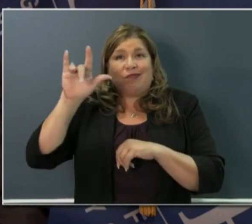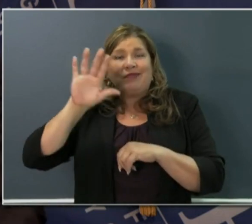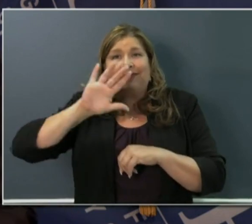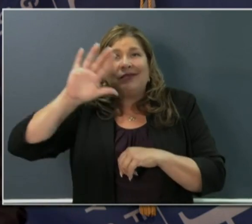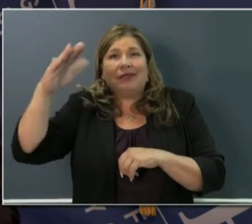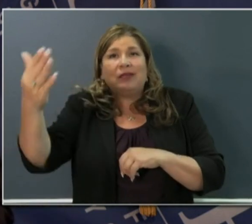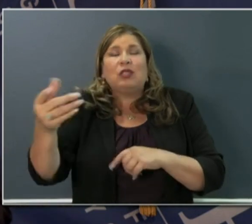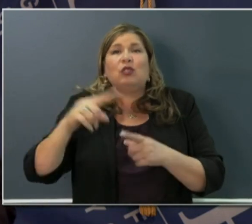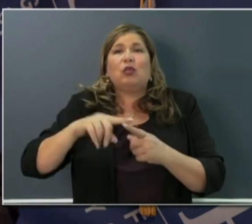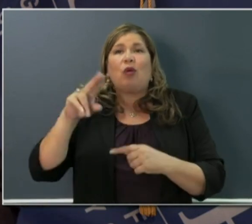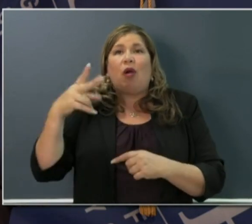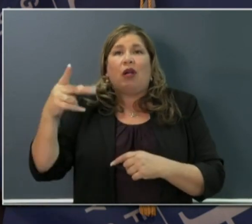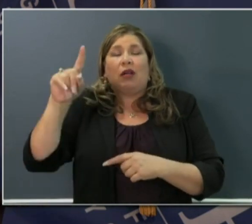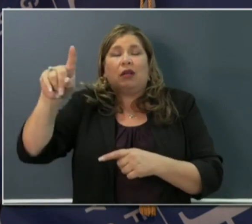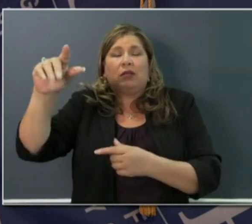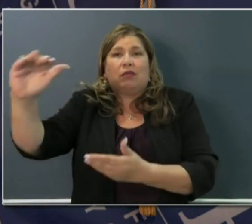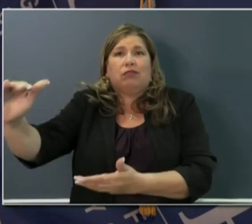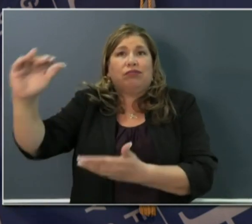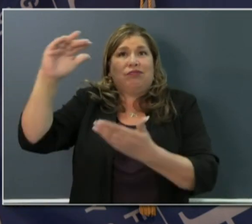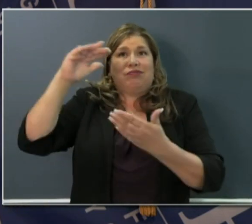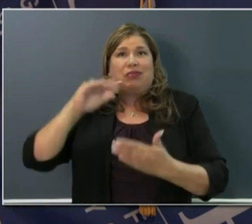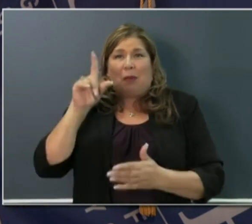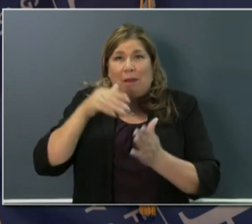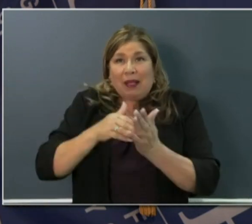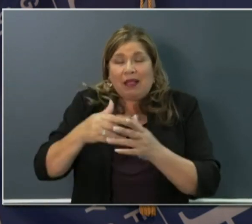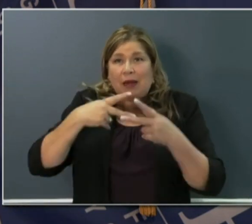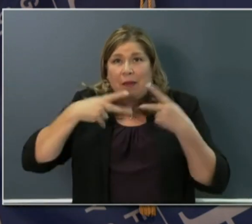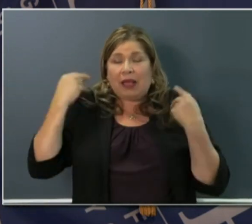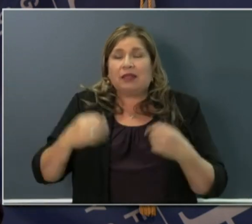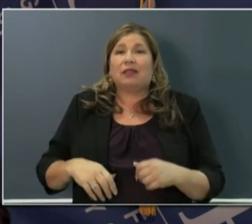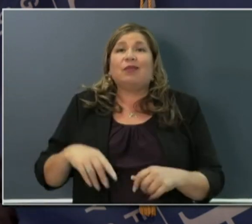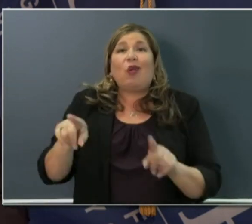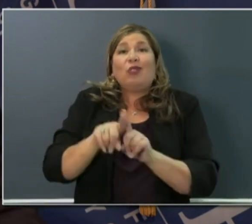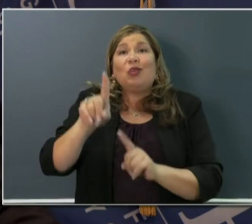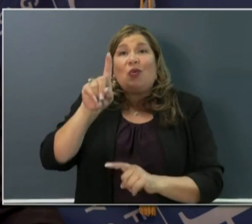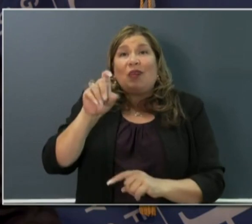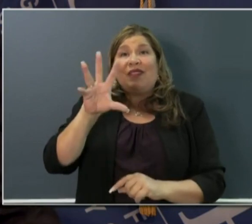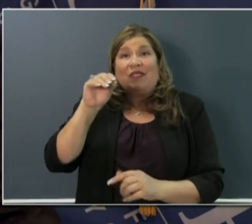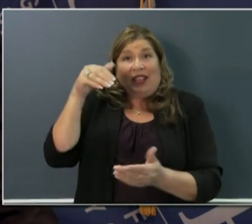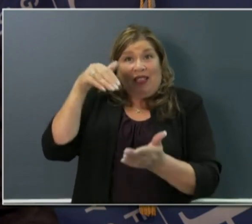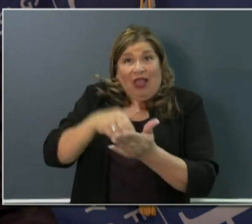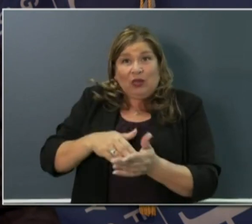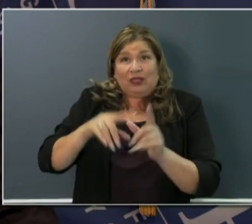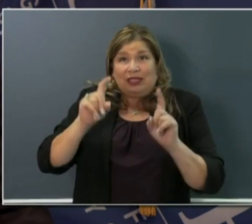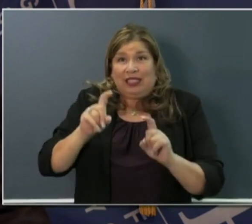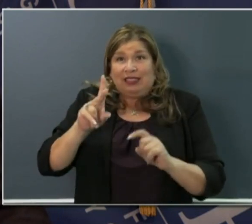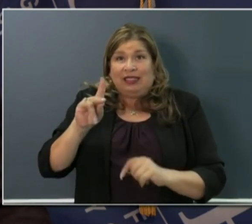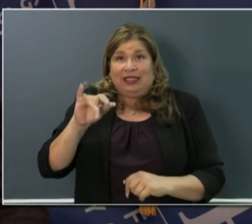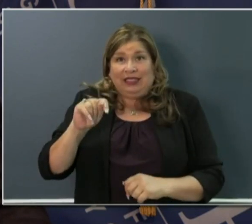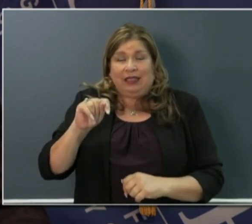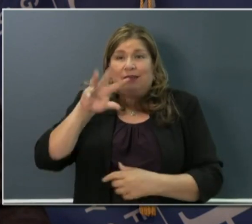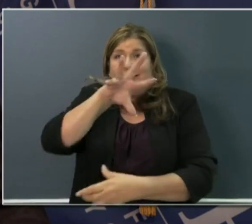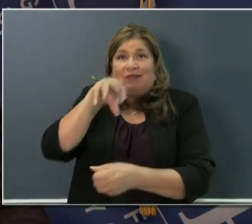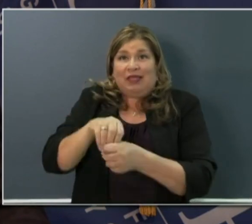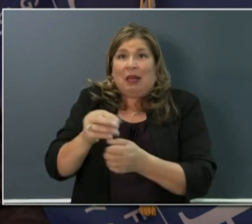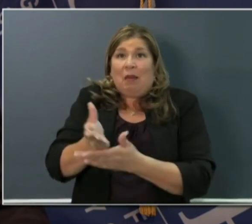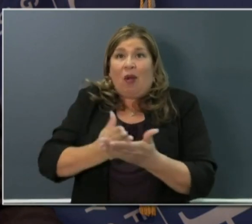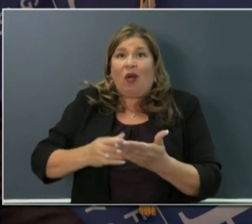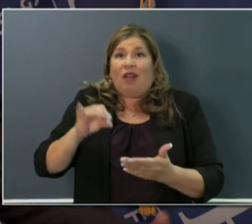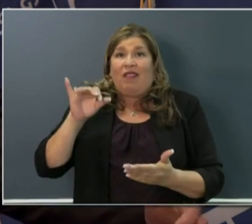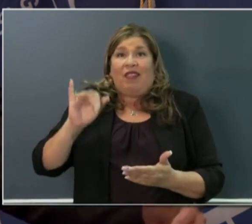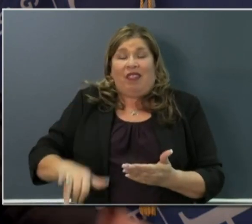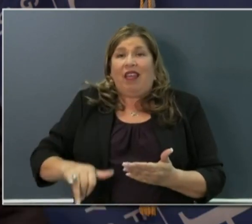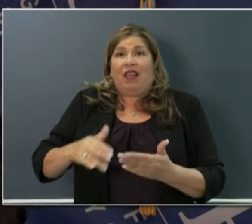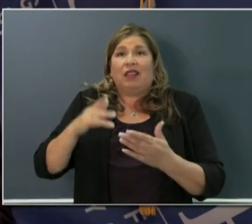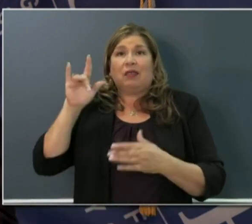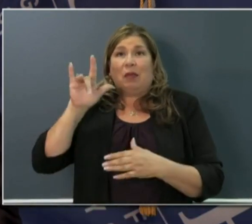1 million N95 masks that are part of that manifest, 150,000 testing kits that are also part of that manifest. This